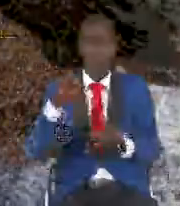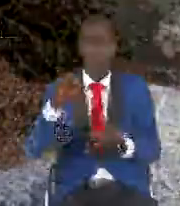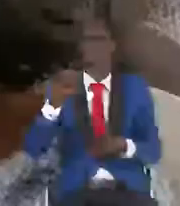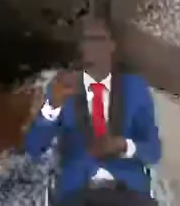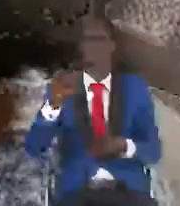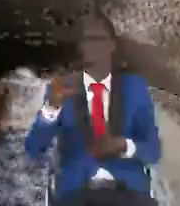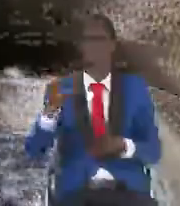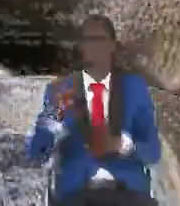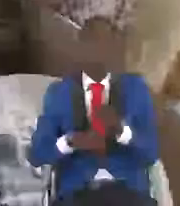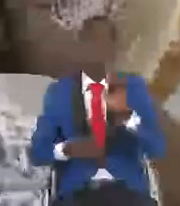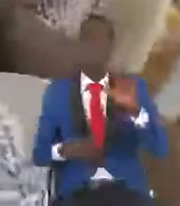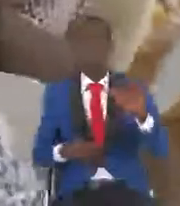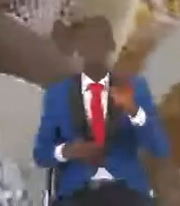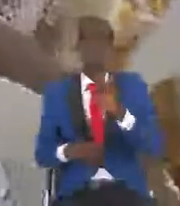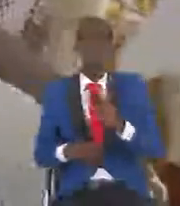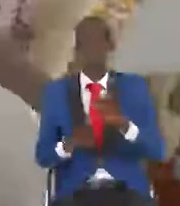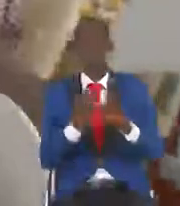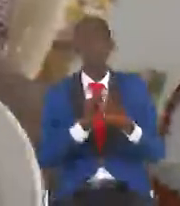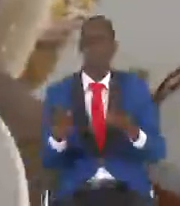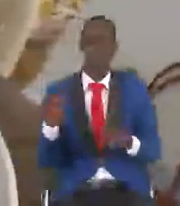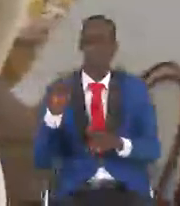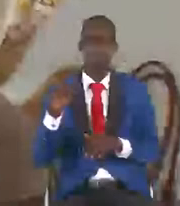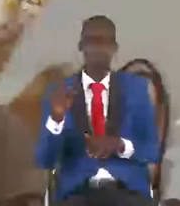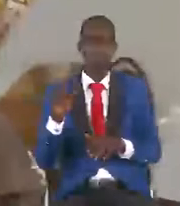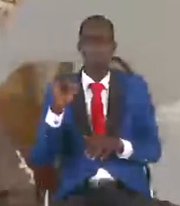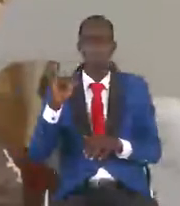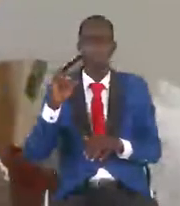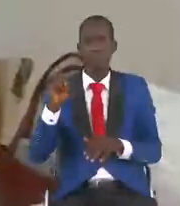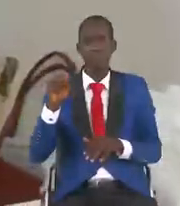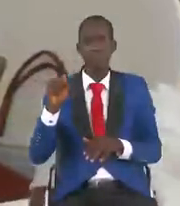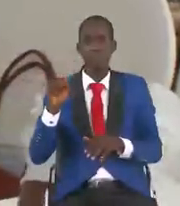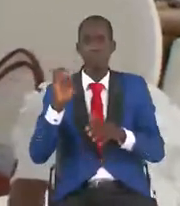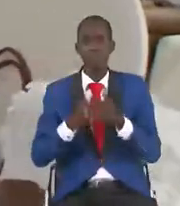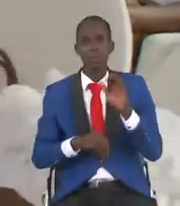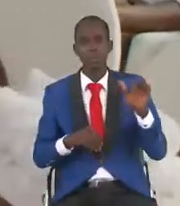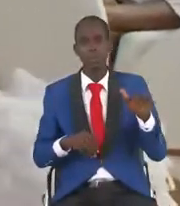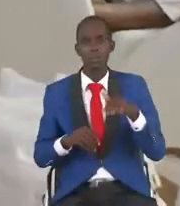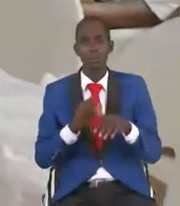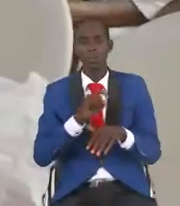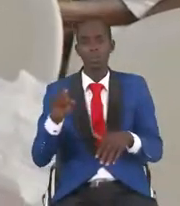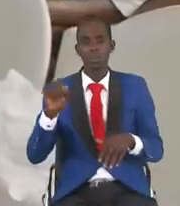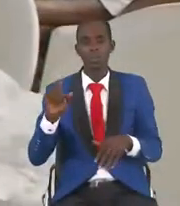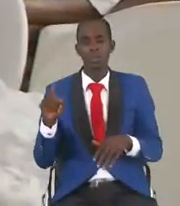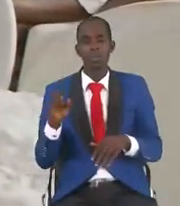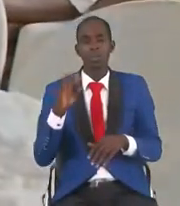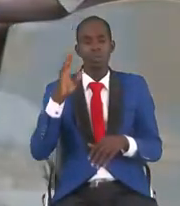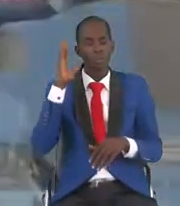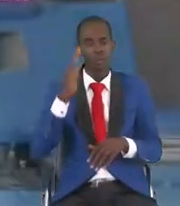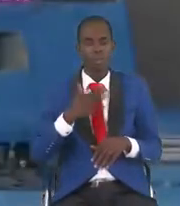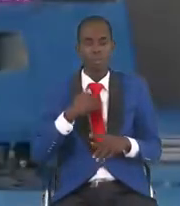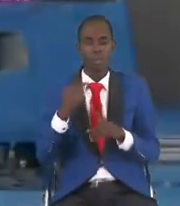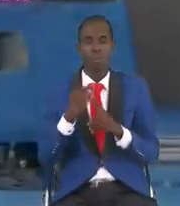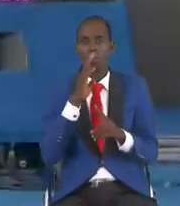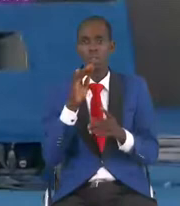55, we're looking at verse 11. Isaiah chapter 55, verse 11, so shall my word be that